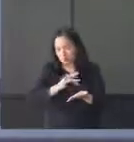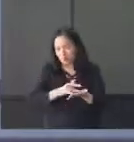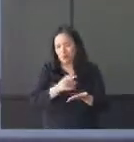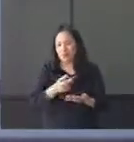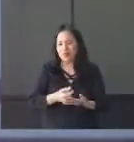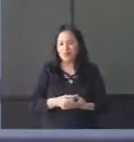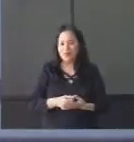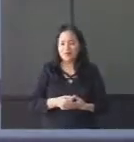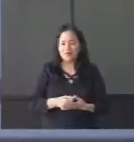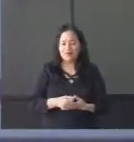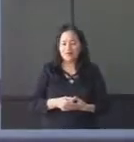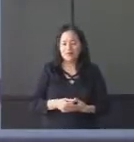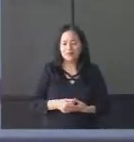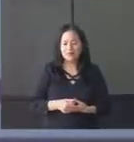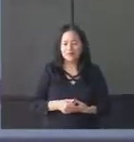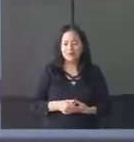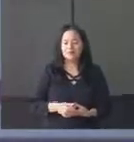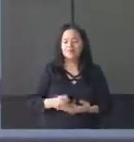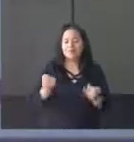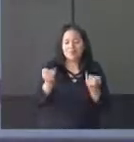conclude,